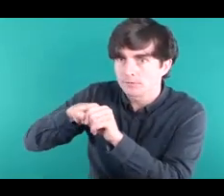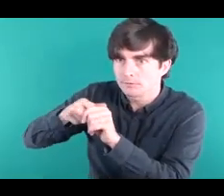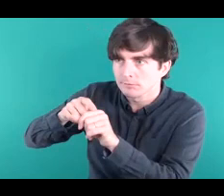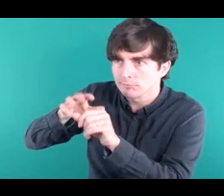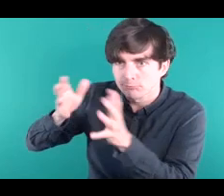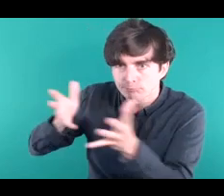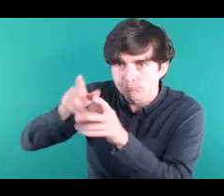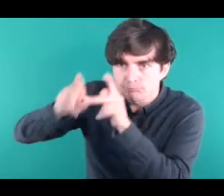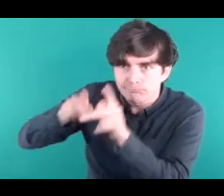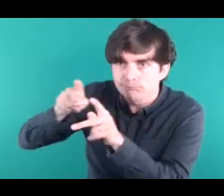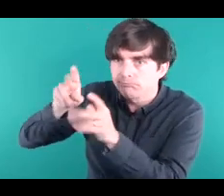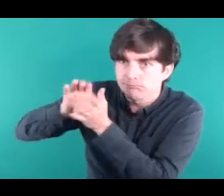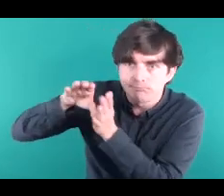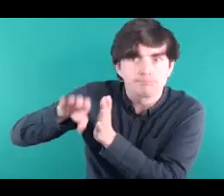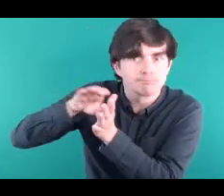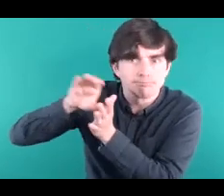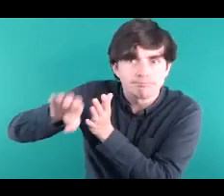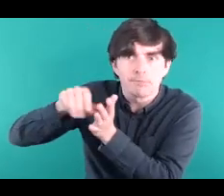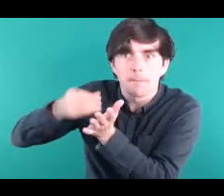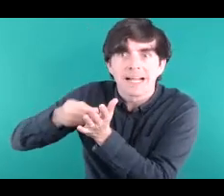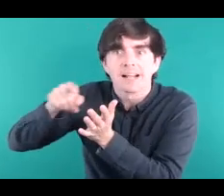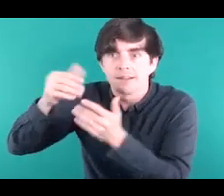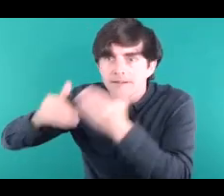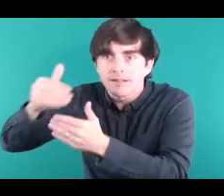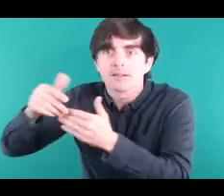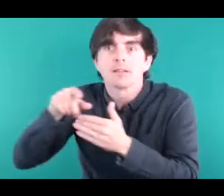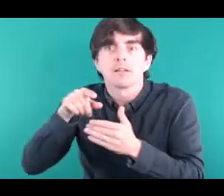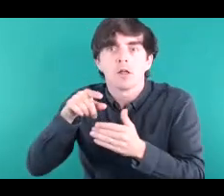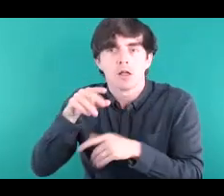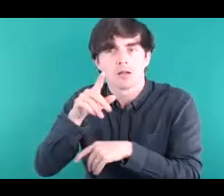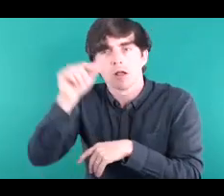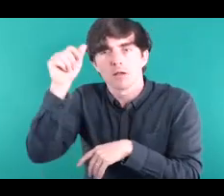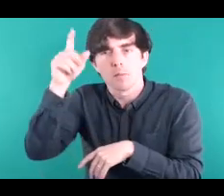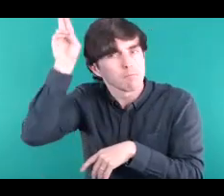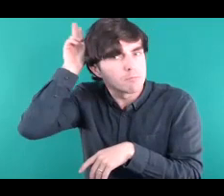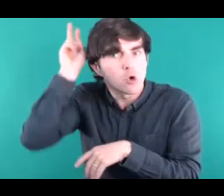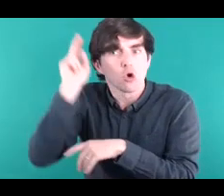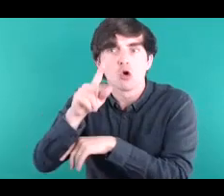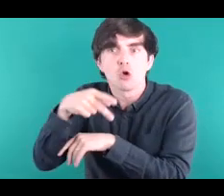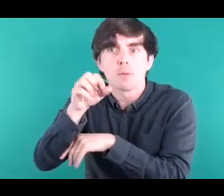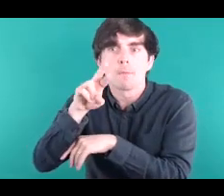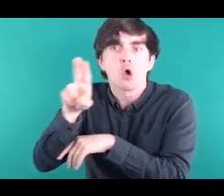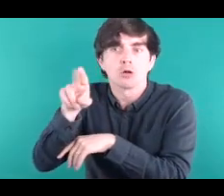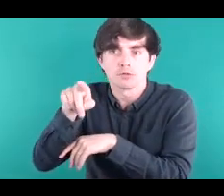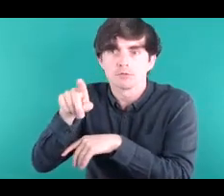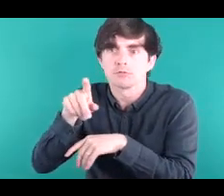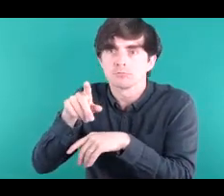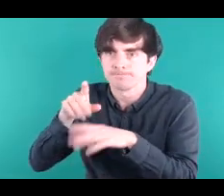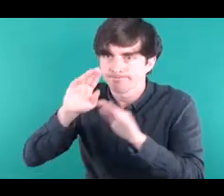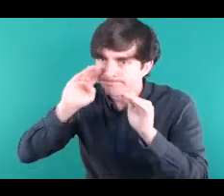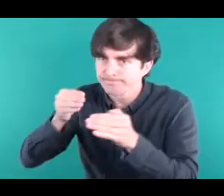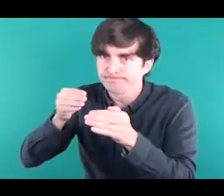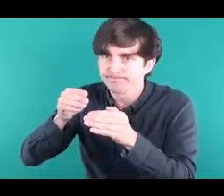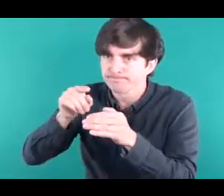support. So those kind of measures have been taken as well. Several